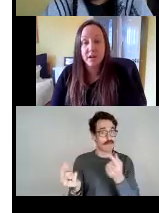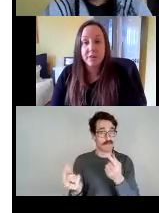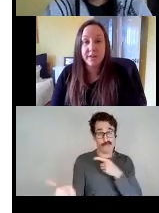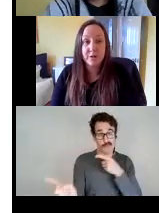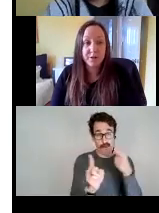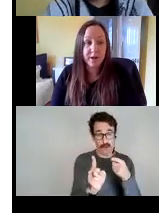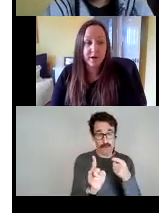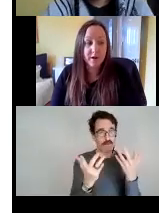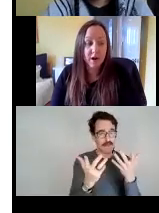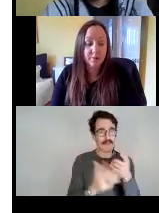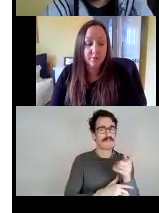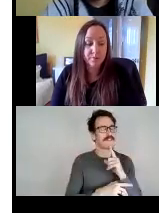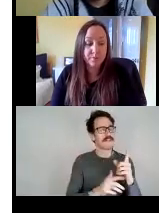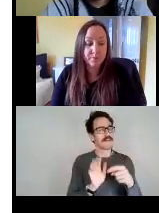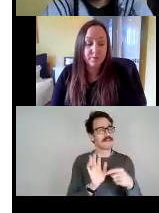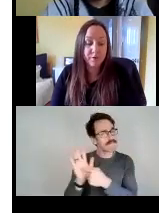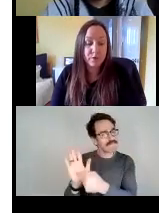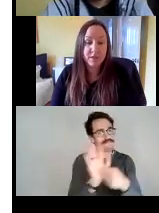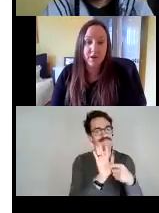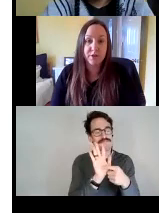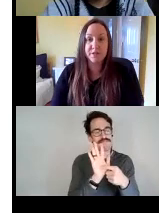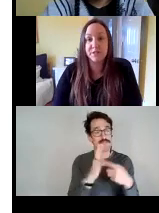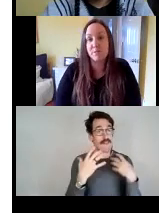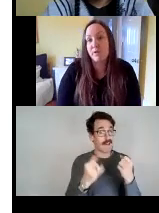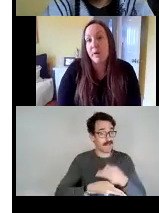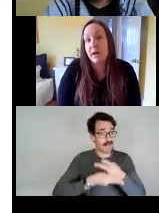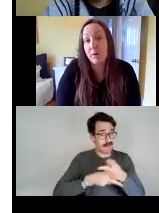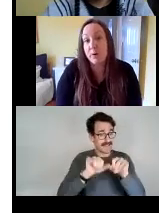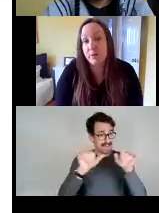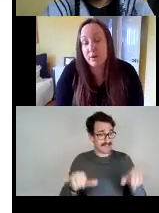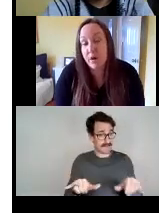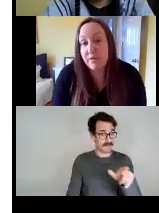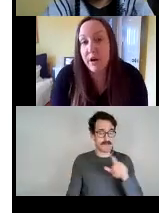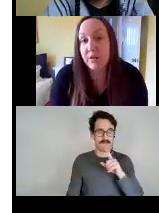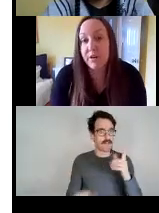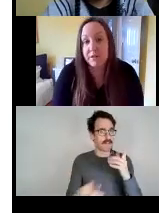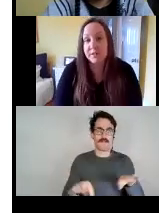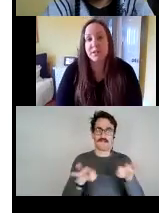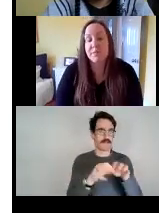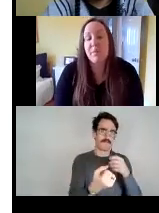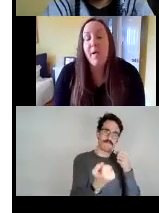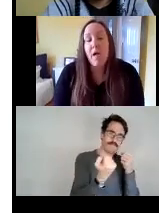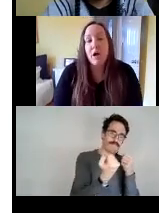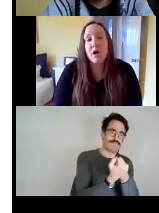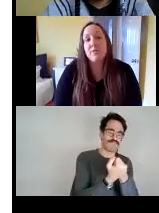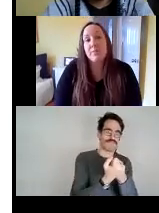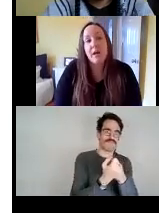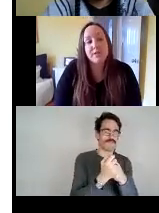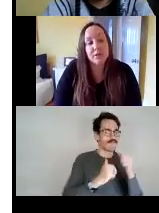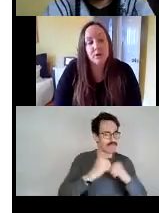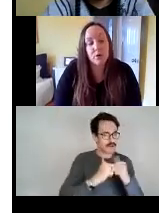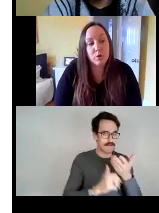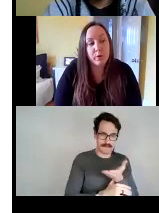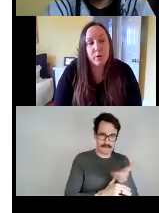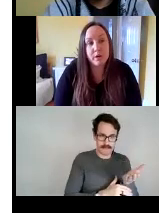recognize that healthcare, folks in the healthcare system are the backbone of our healthcare system.